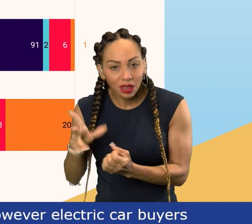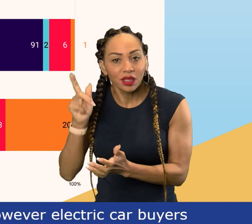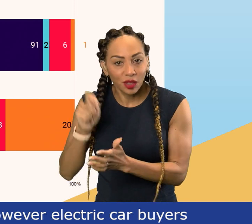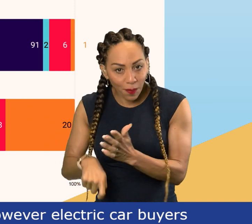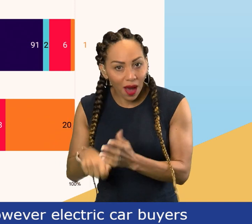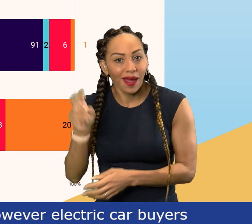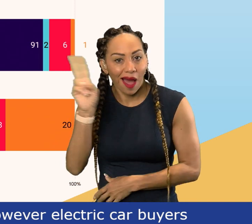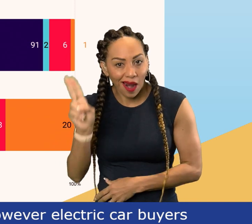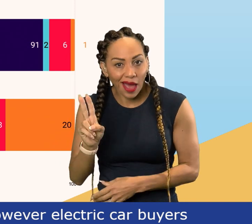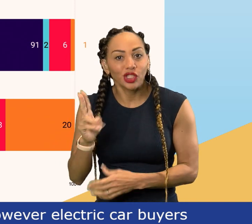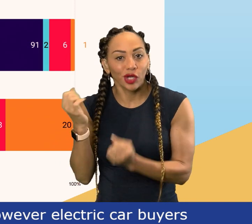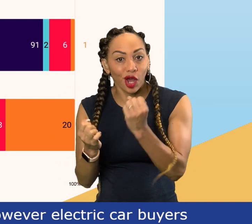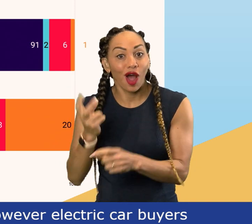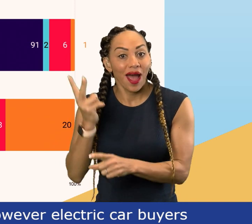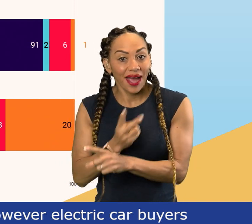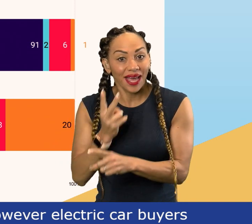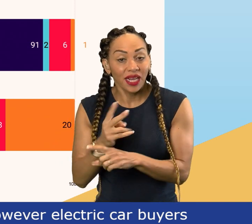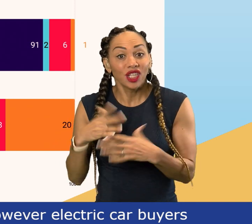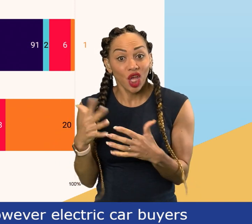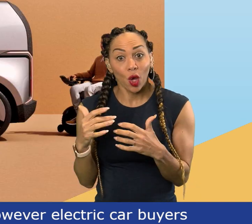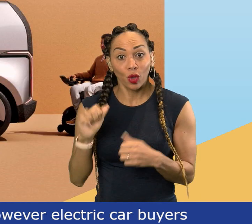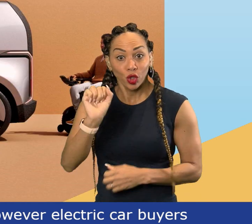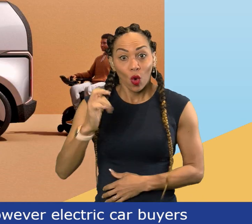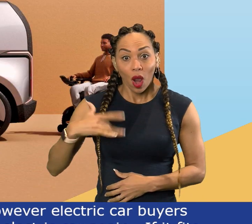you, it actually can make a lot of sense.